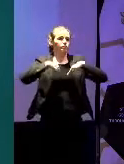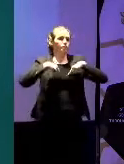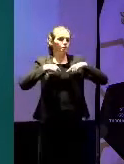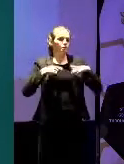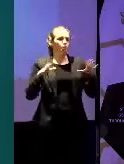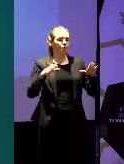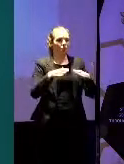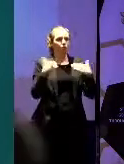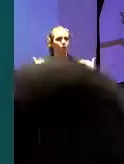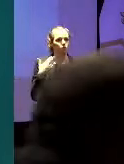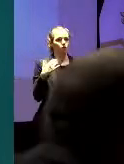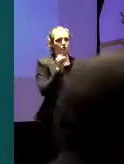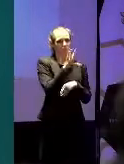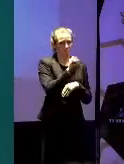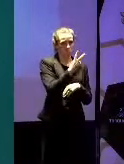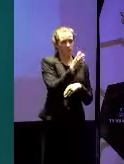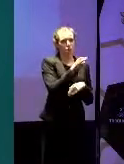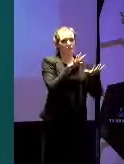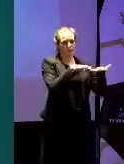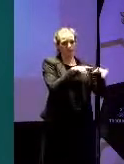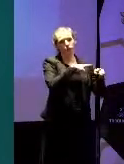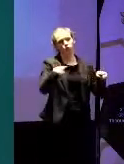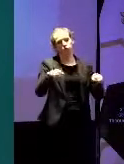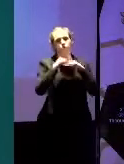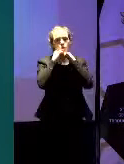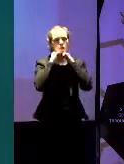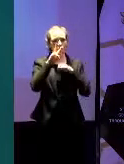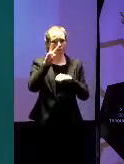from September 2019 to August 2022.